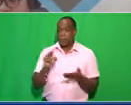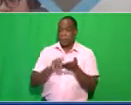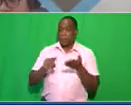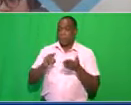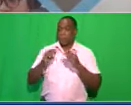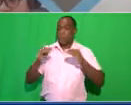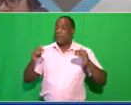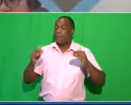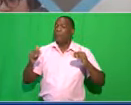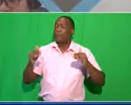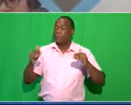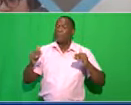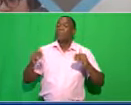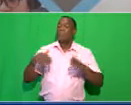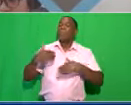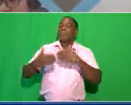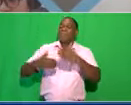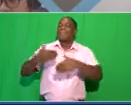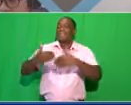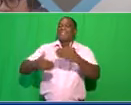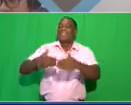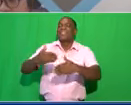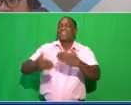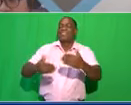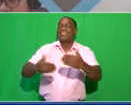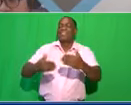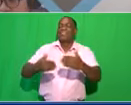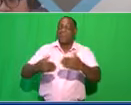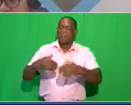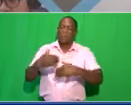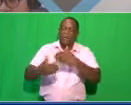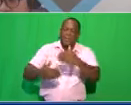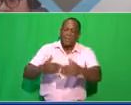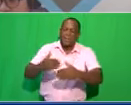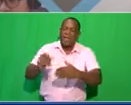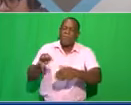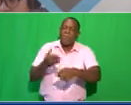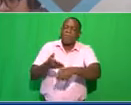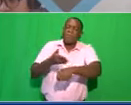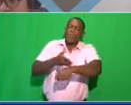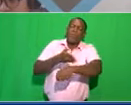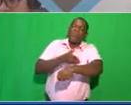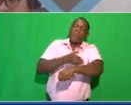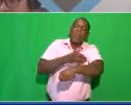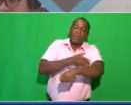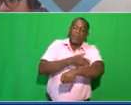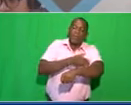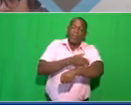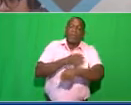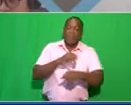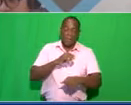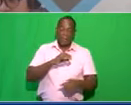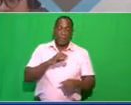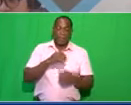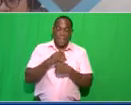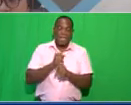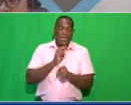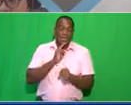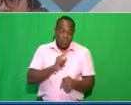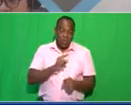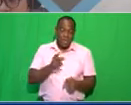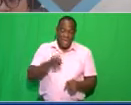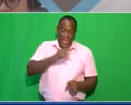time. And it's a process of improvement and a process where the quality assurance mechanism provides support for the institutions.